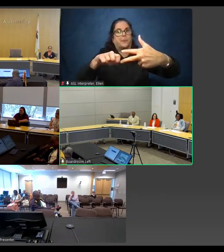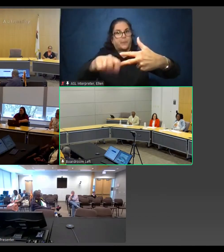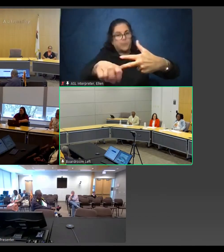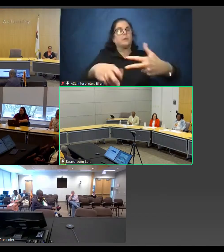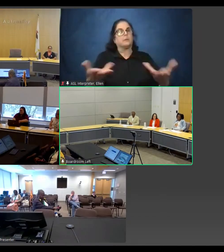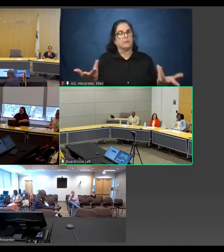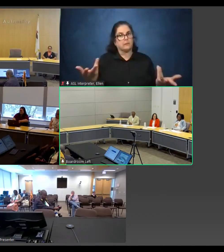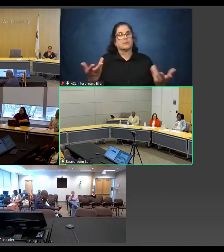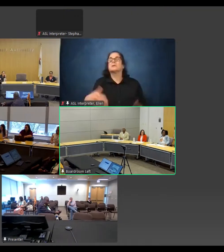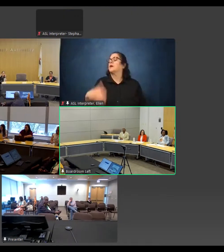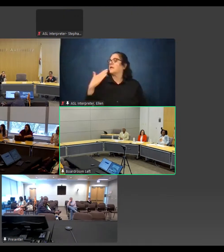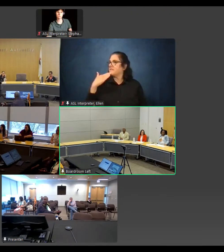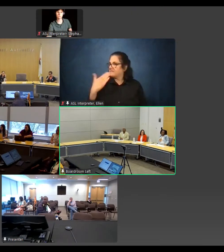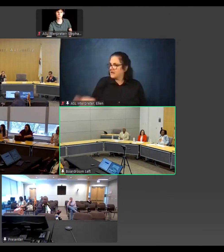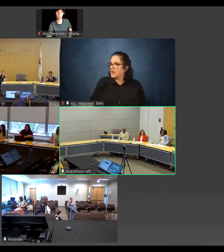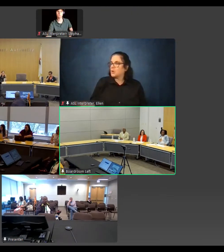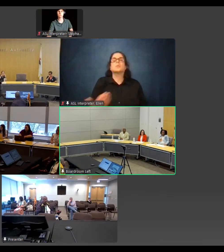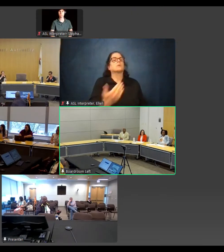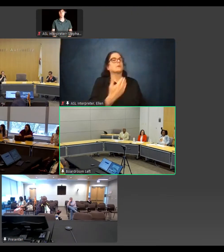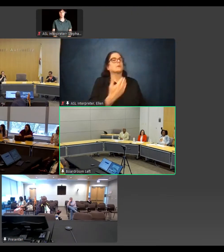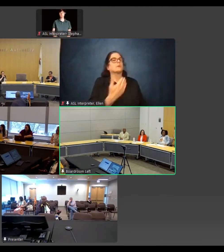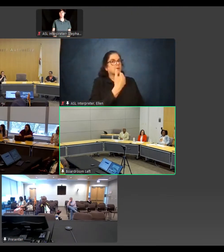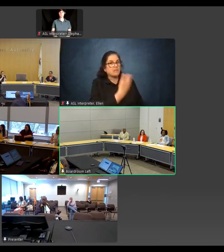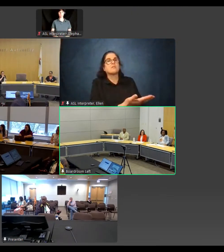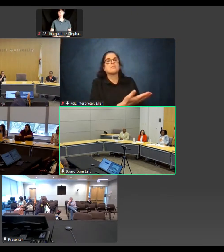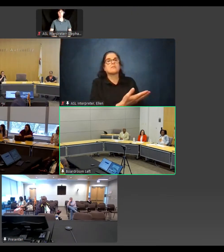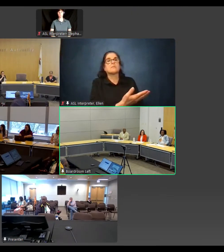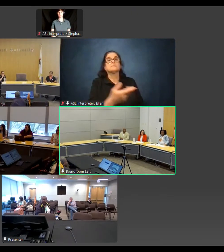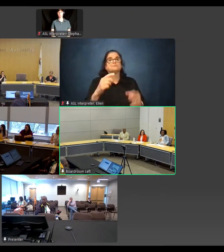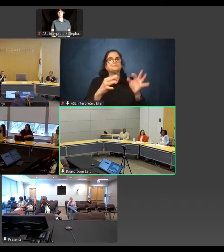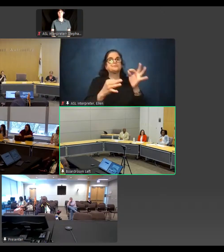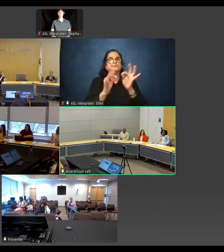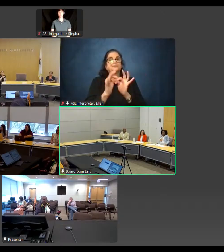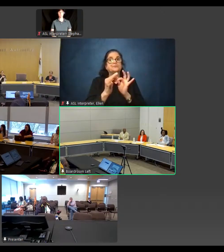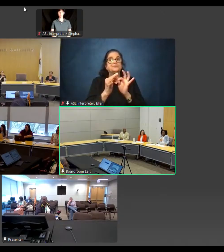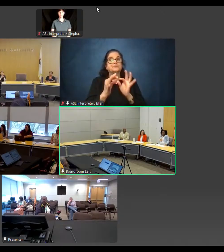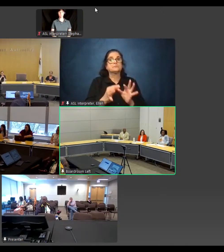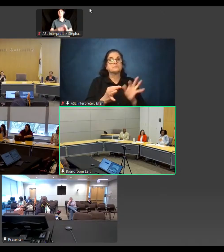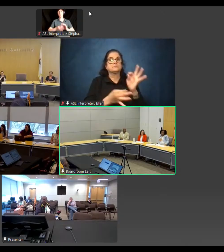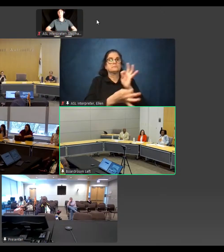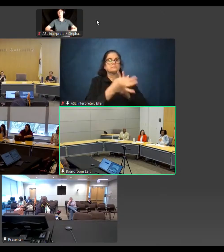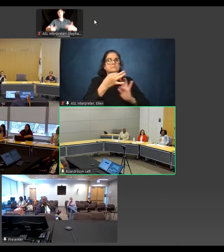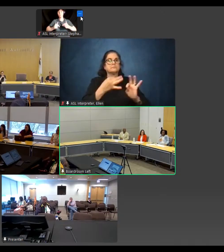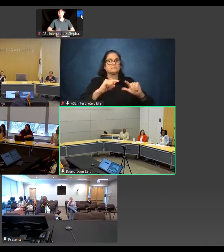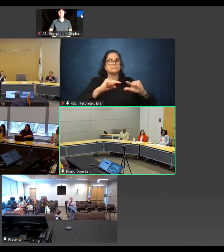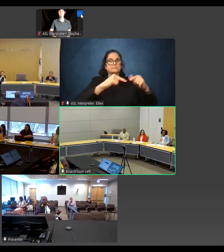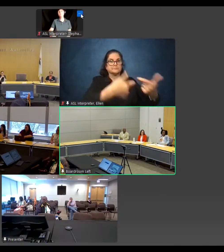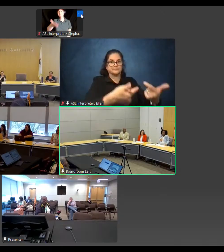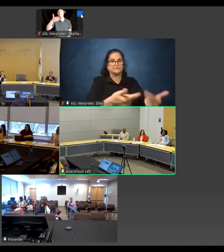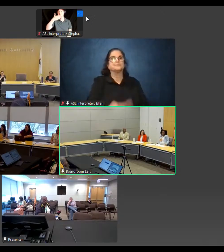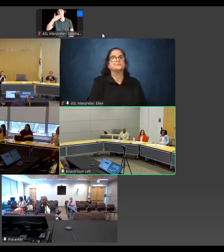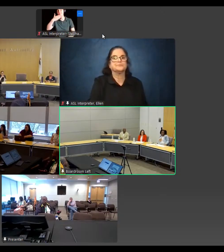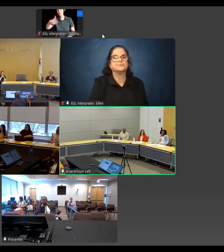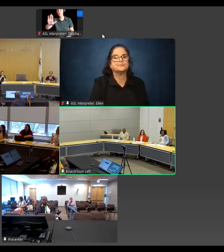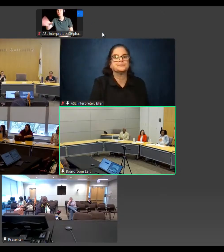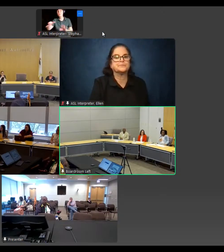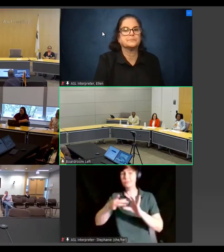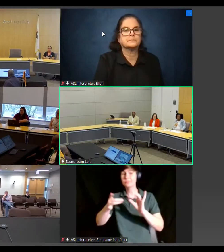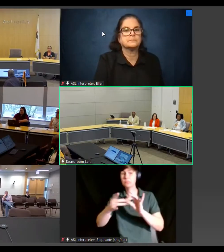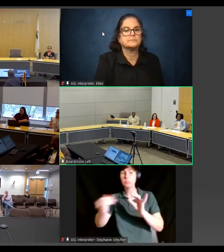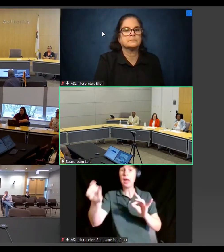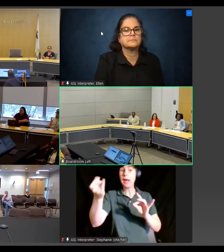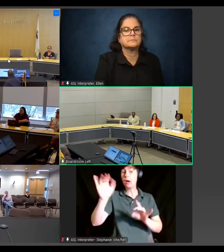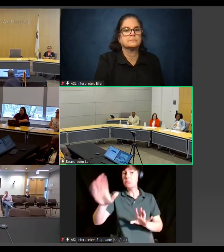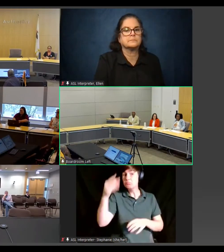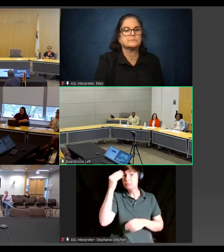you. I do, one, thank you for your comment. 2, if you ever have time to file complaints when bus drivers are driving